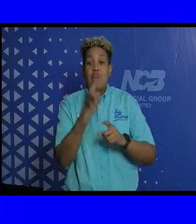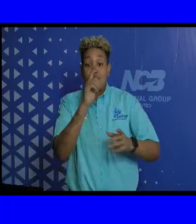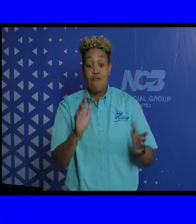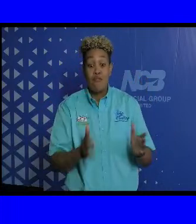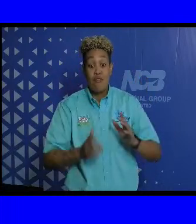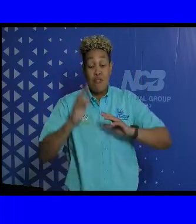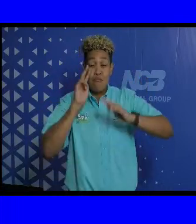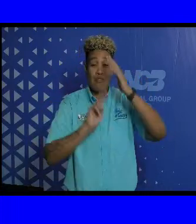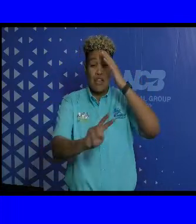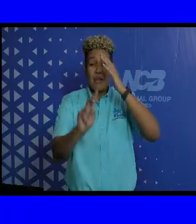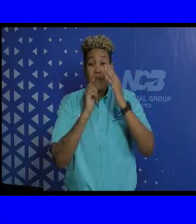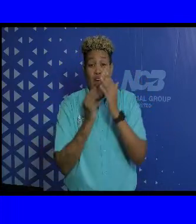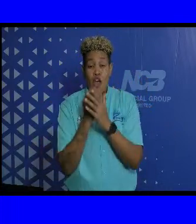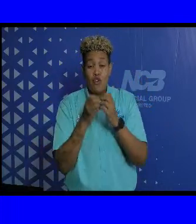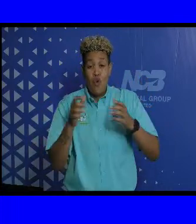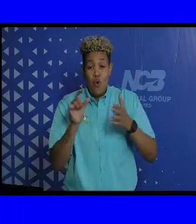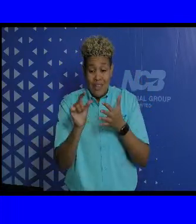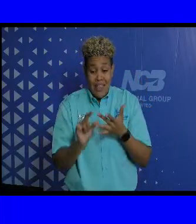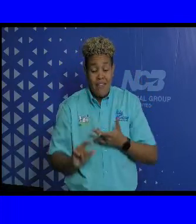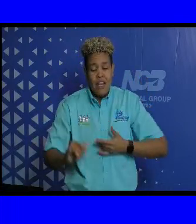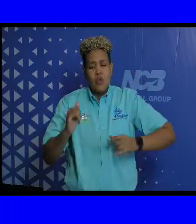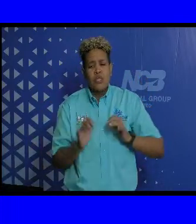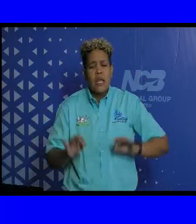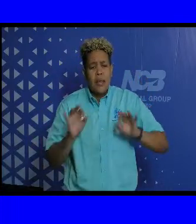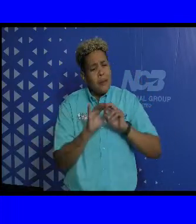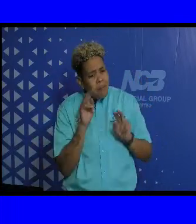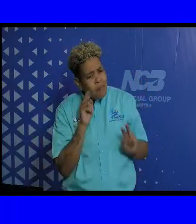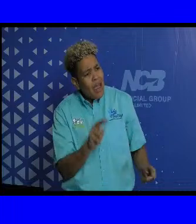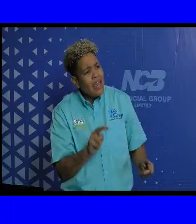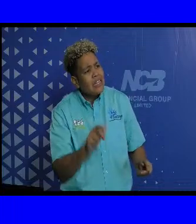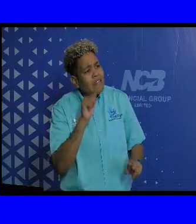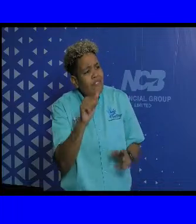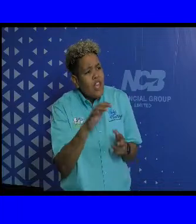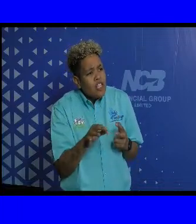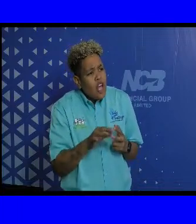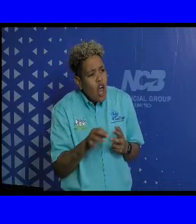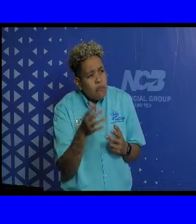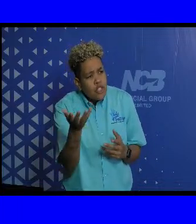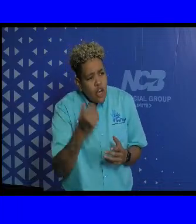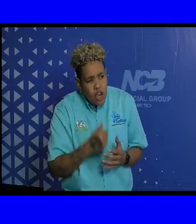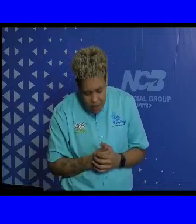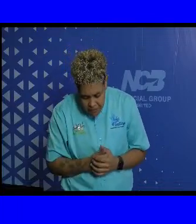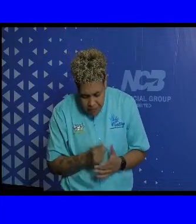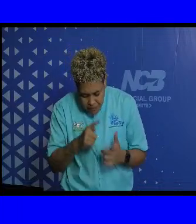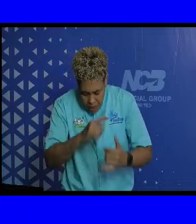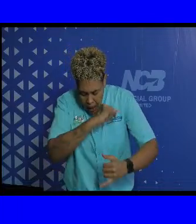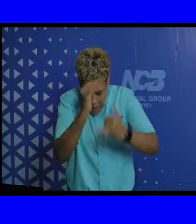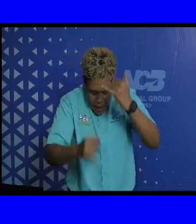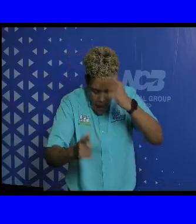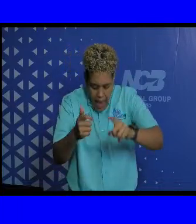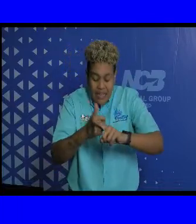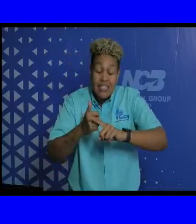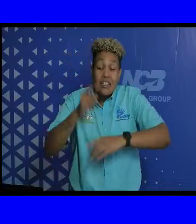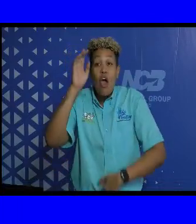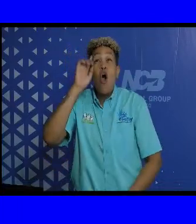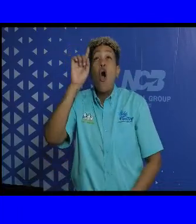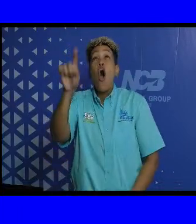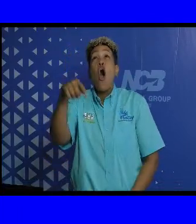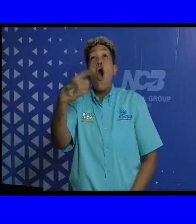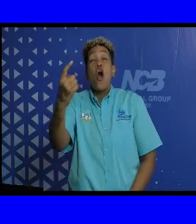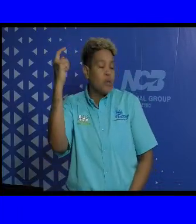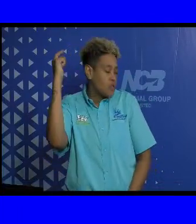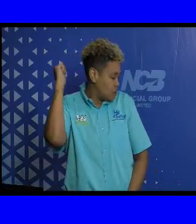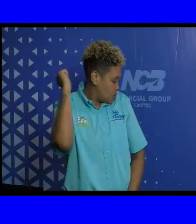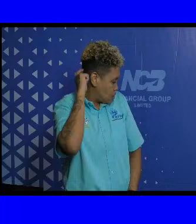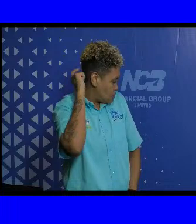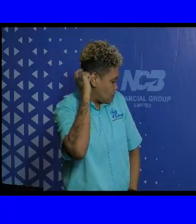predictable and growing dividends, which are an imperative, not an option. And lastly, always